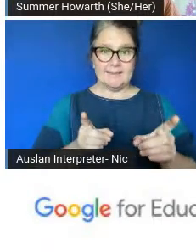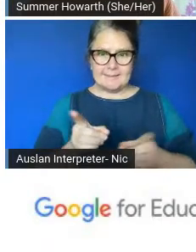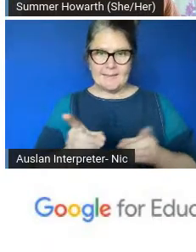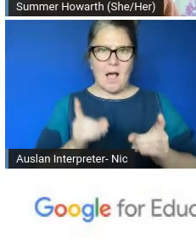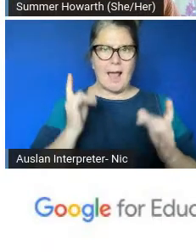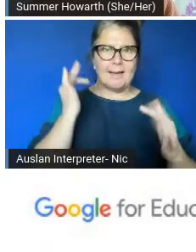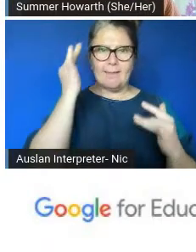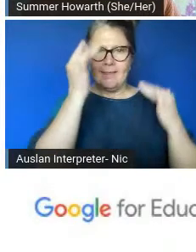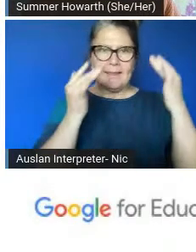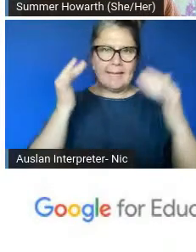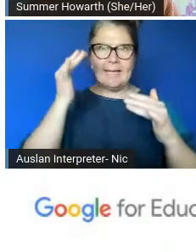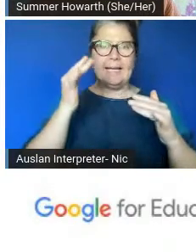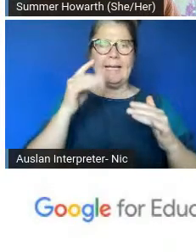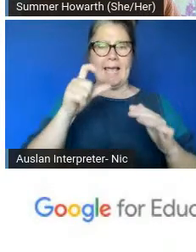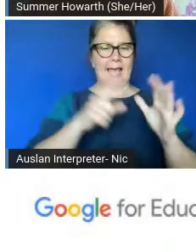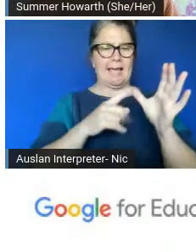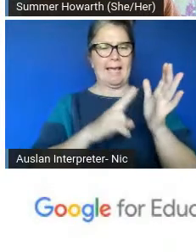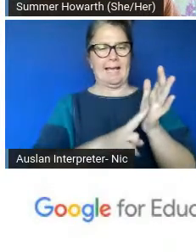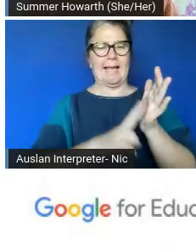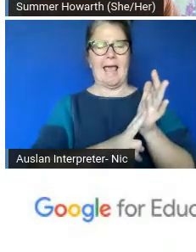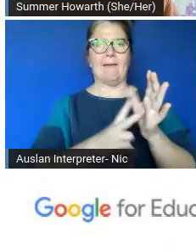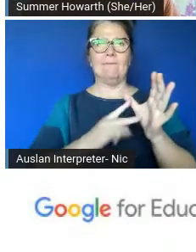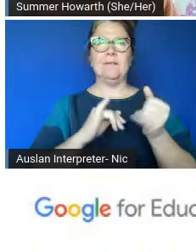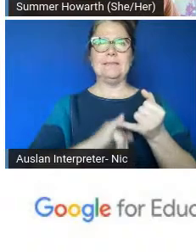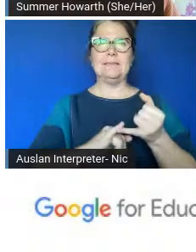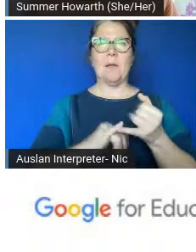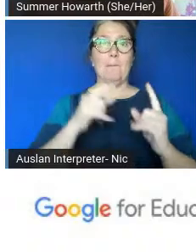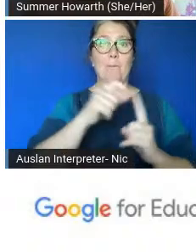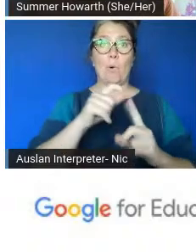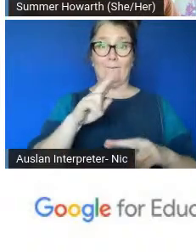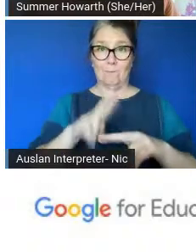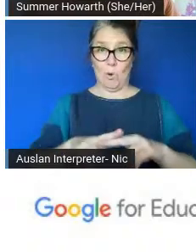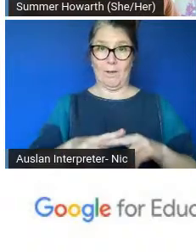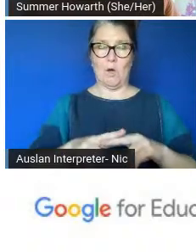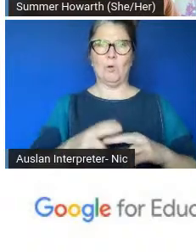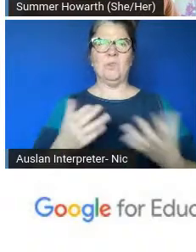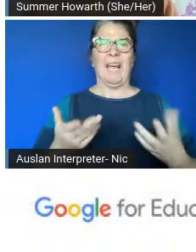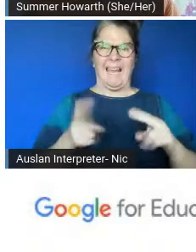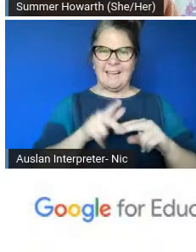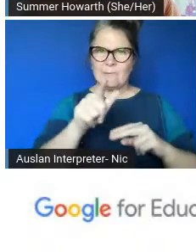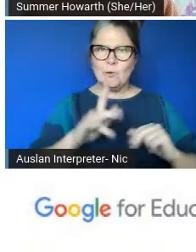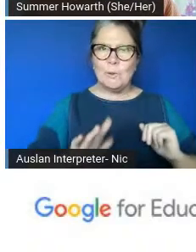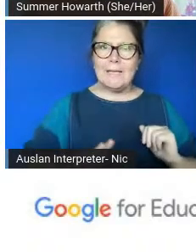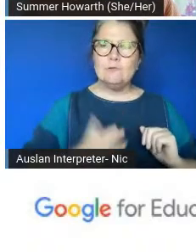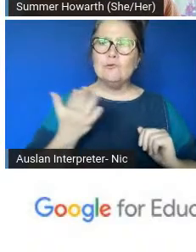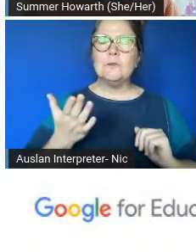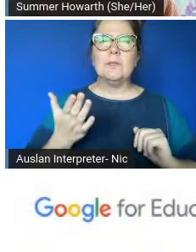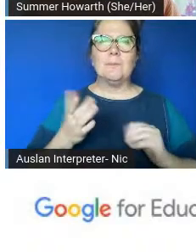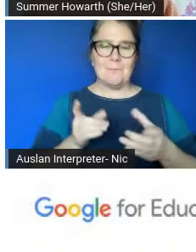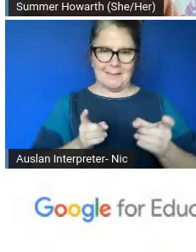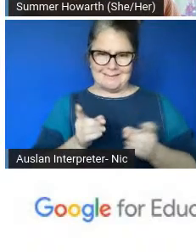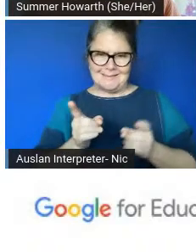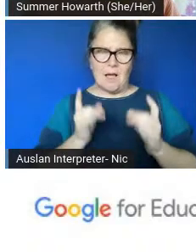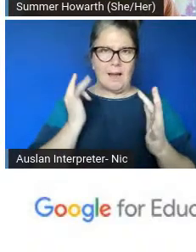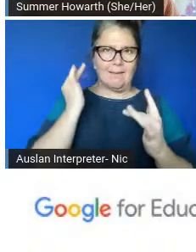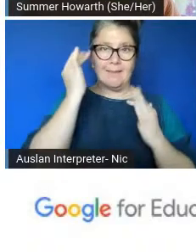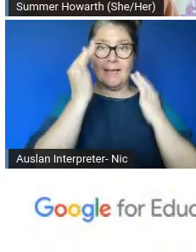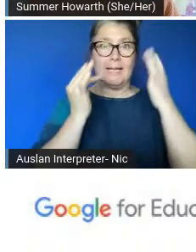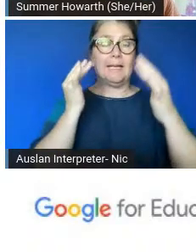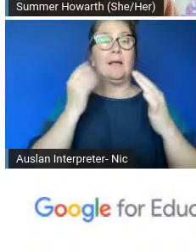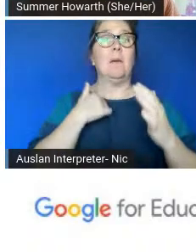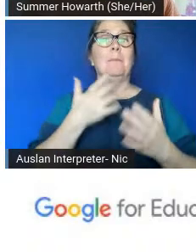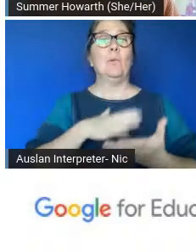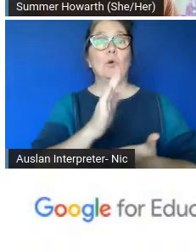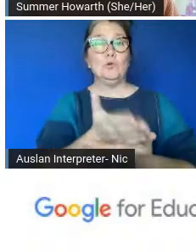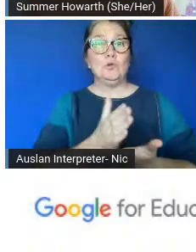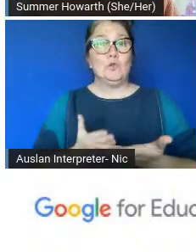if you're interested in design thinking, then what I wanted to share with you is this is